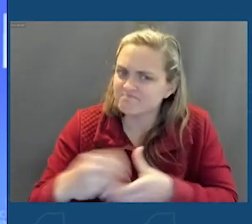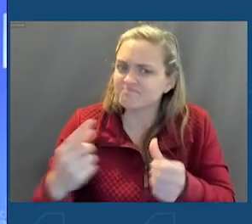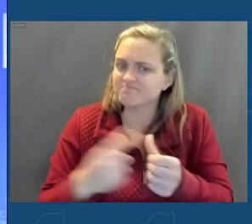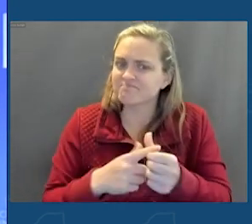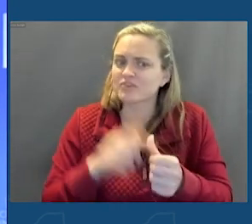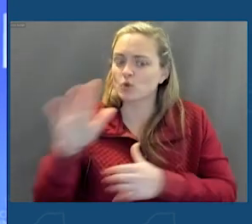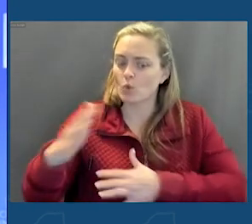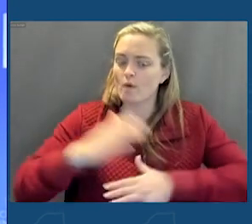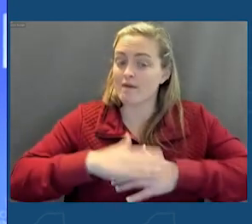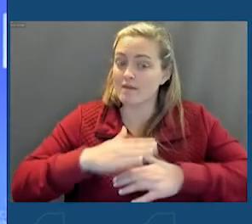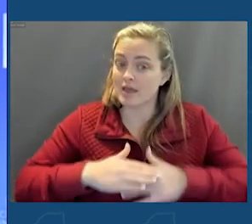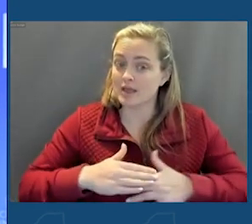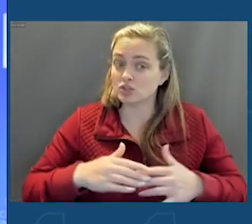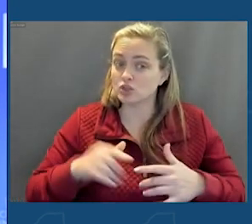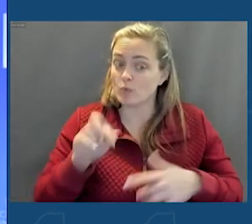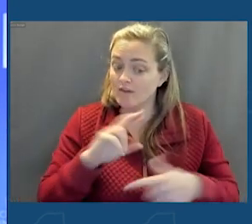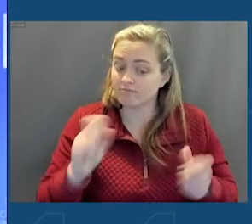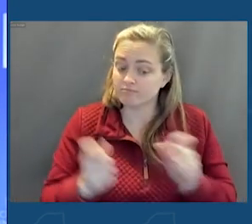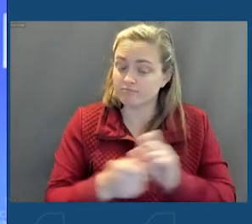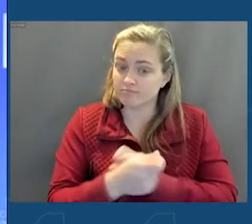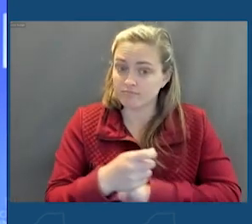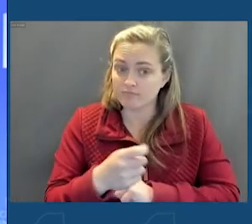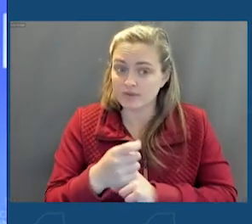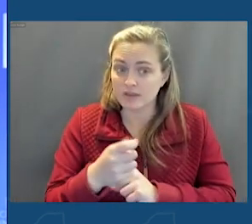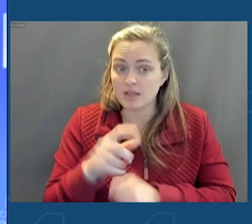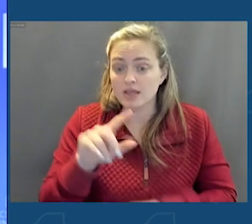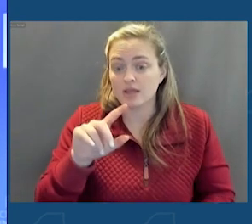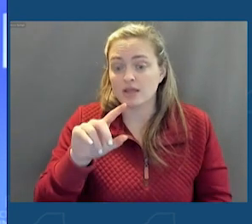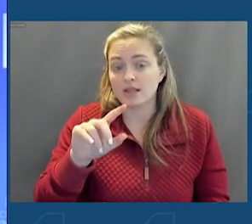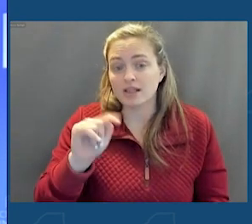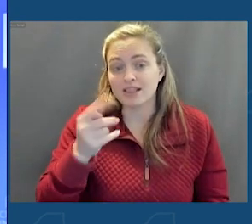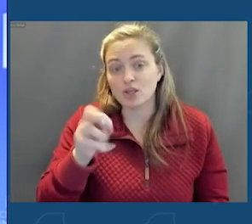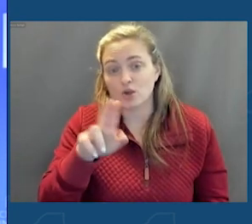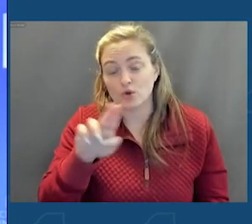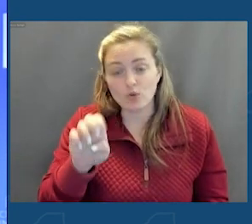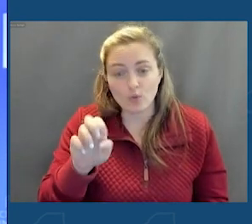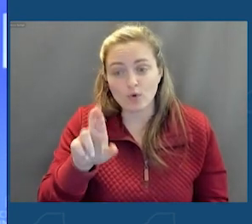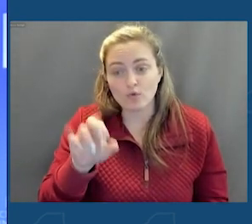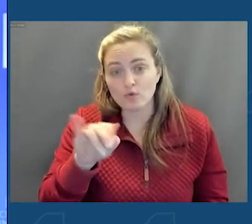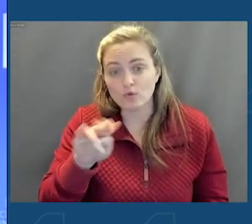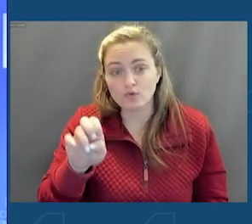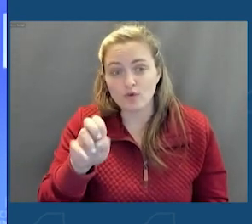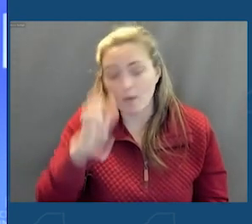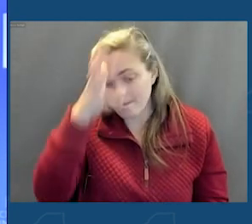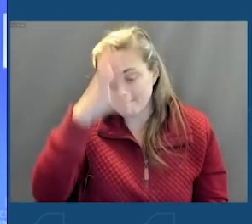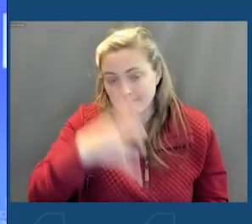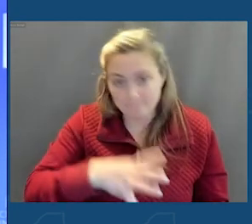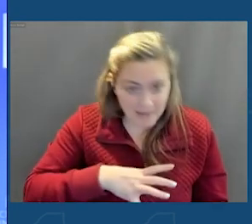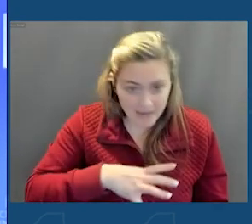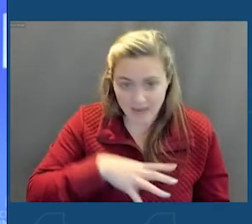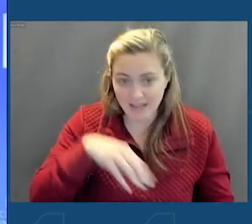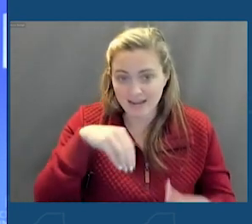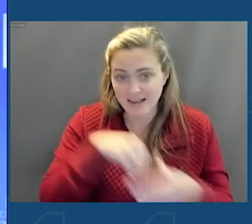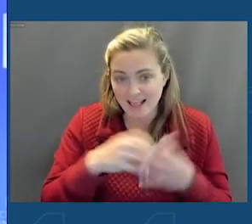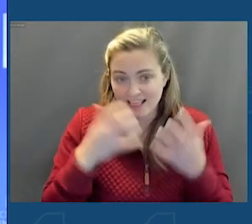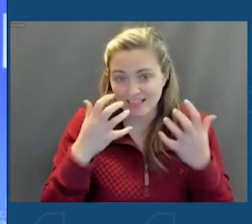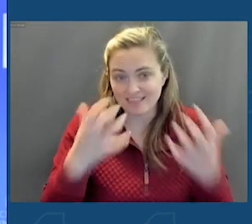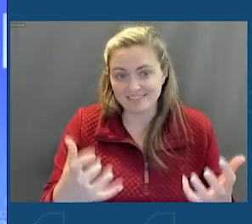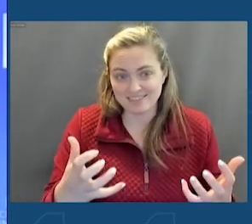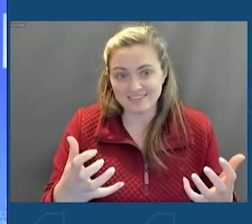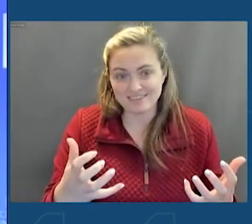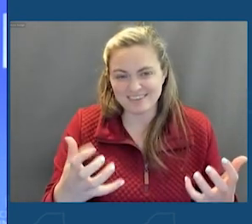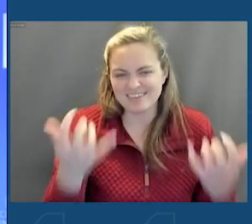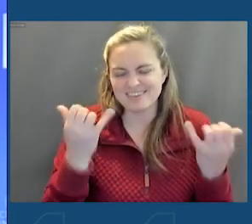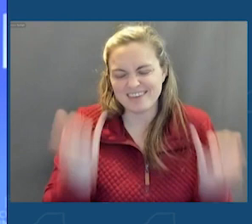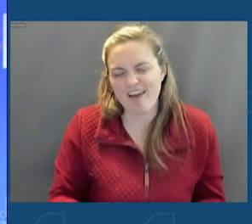you have repurposed the Theodore Roosevelt man in the arena quote to be the... I have the woman in the arena